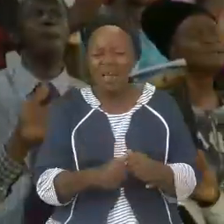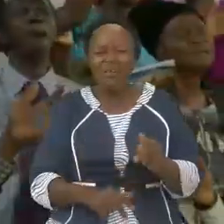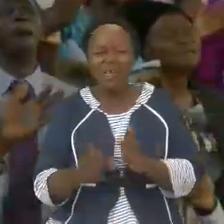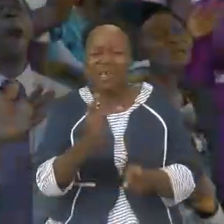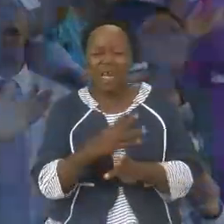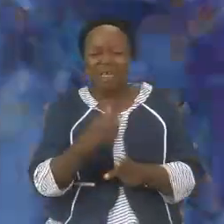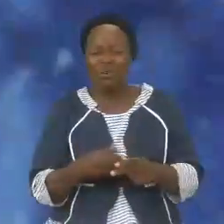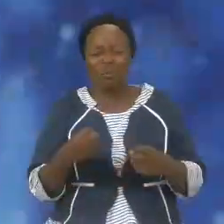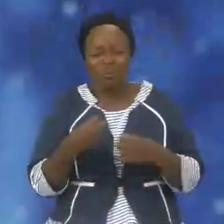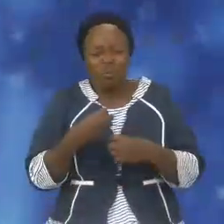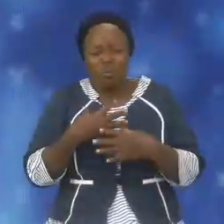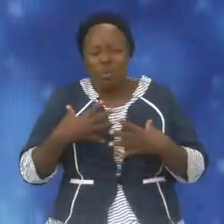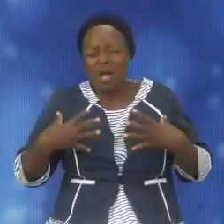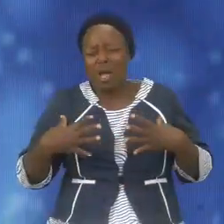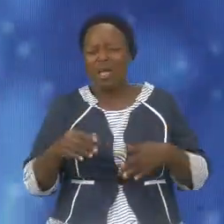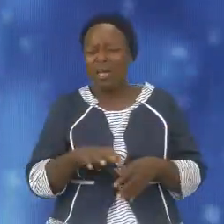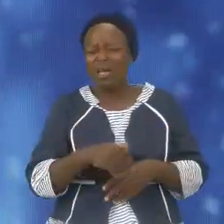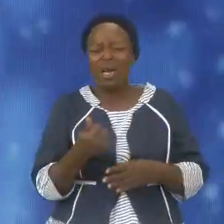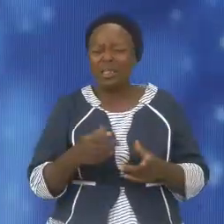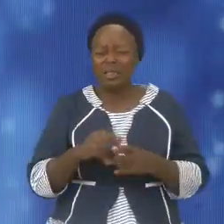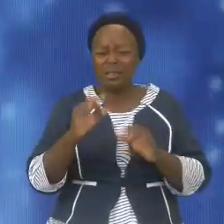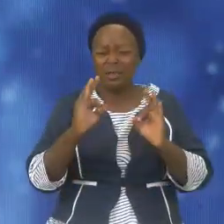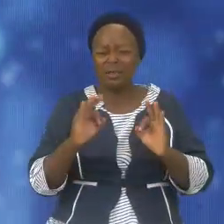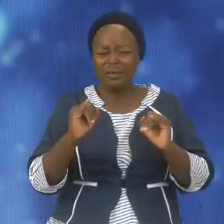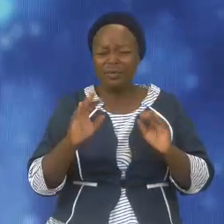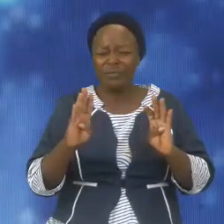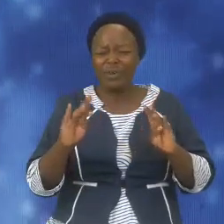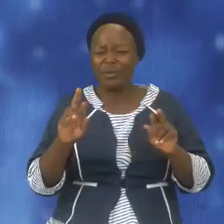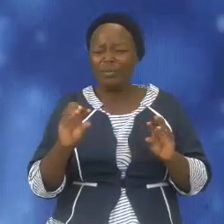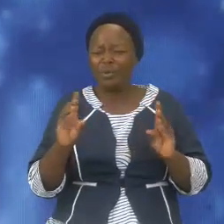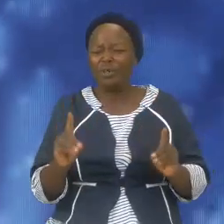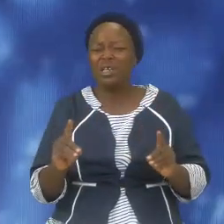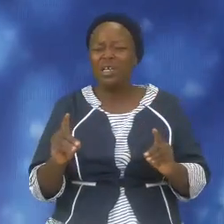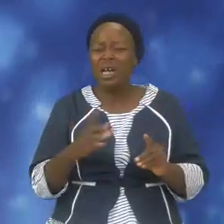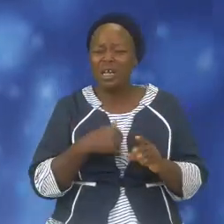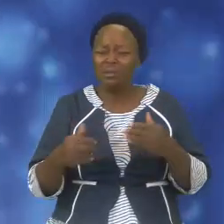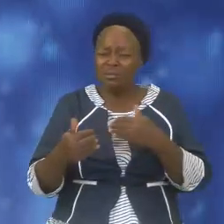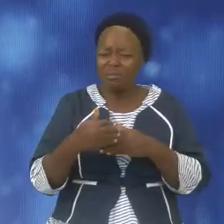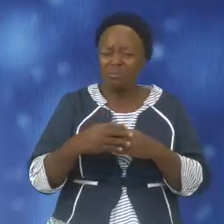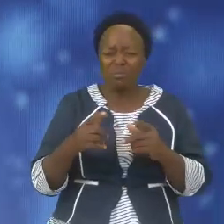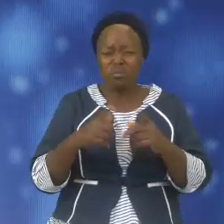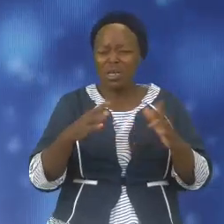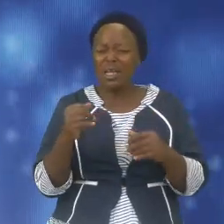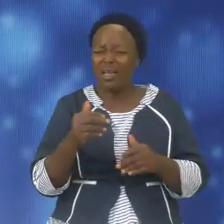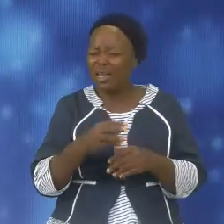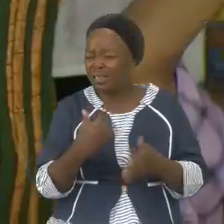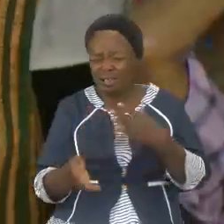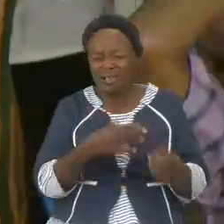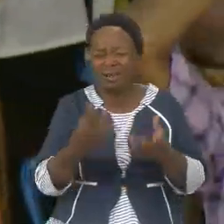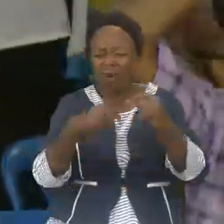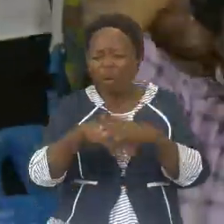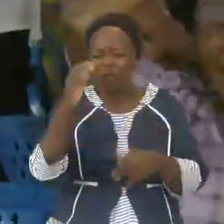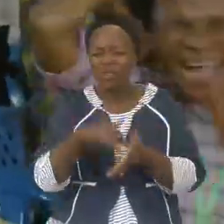hernia, tumor, fibroid, hunchback, whatever, come out in Jesus'